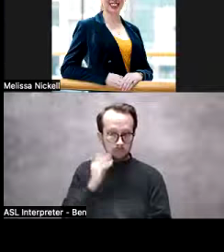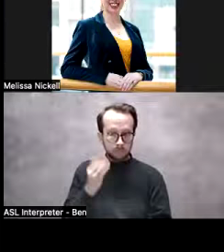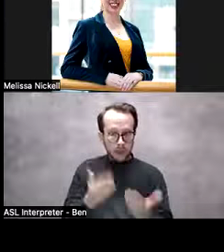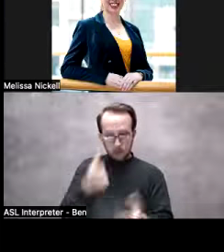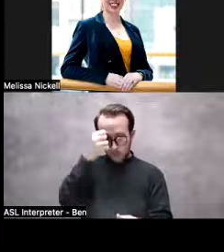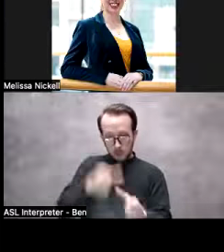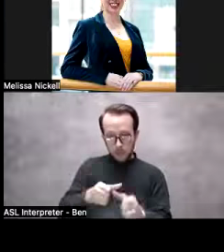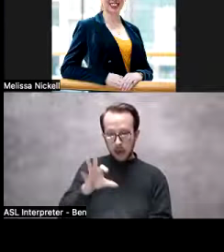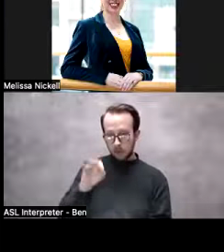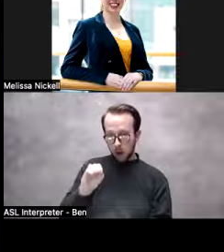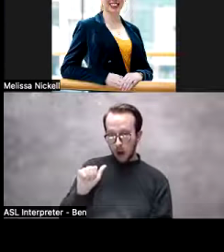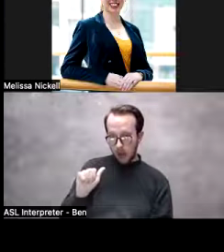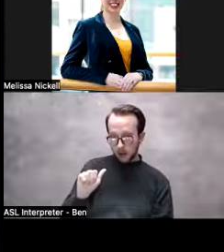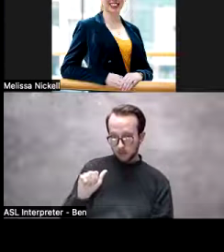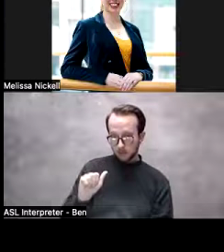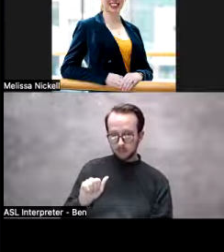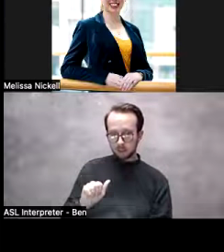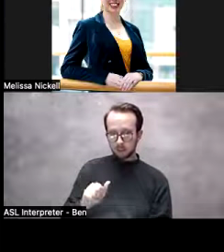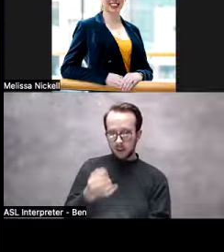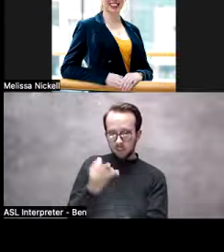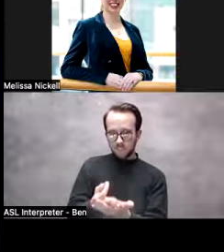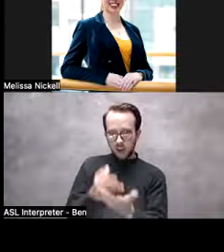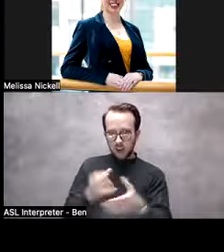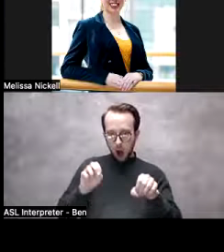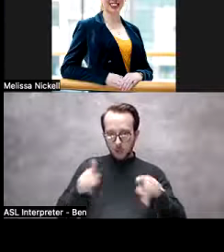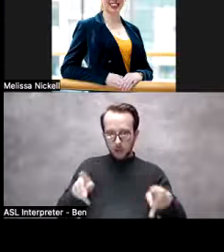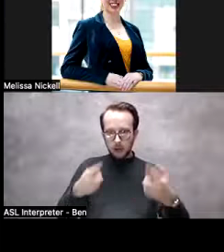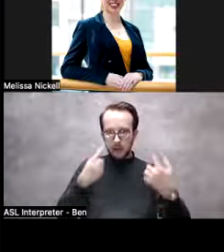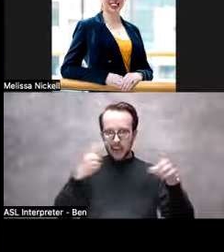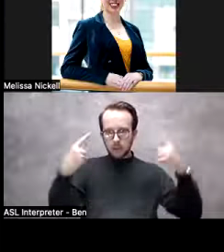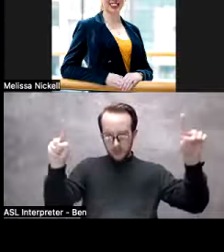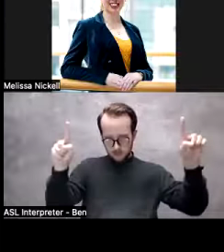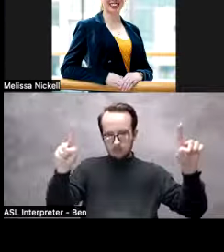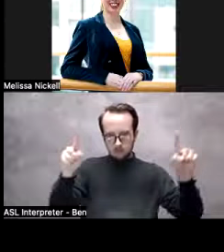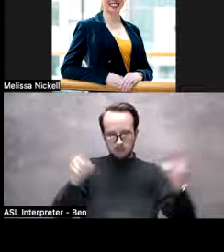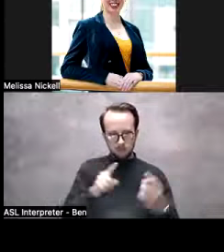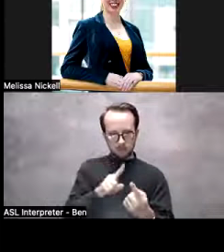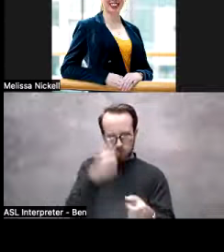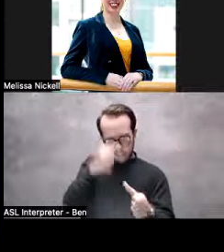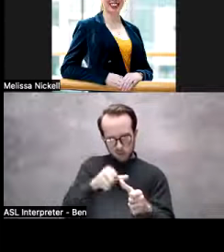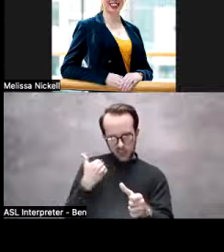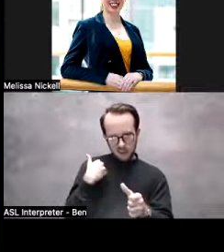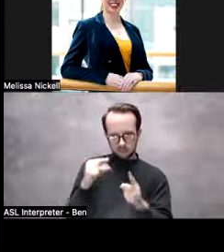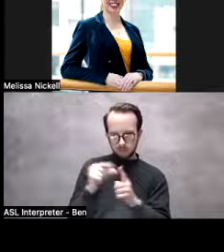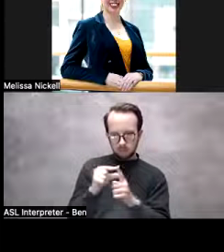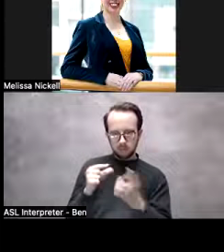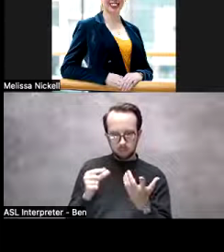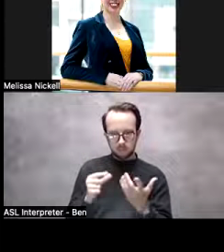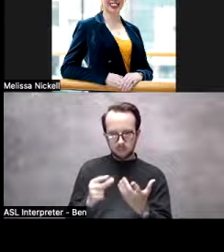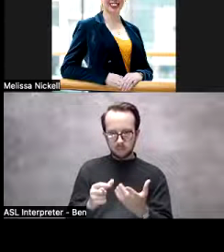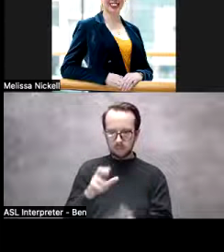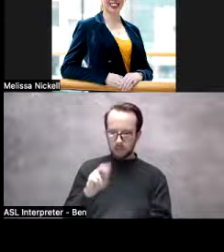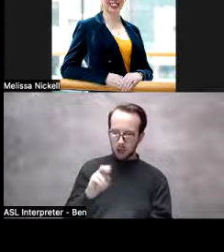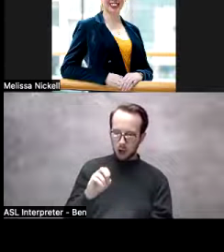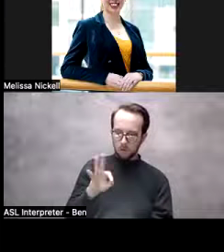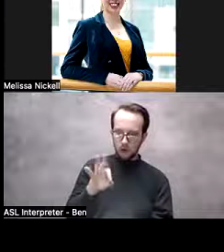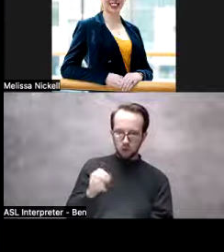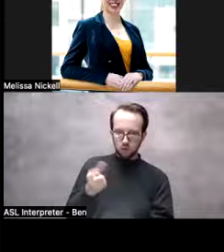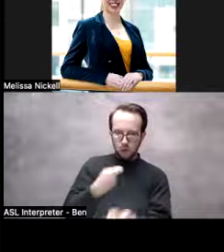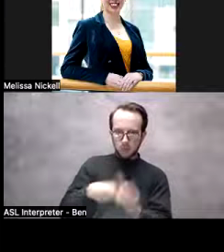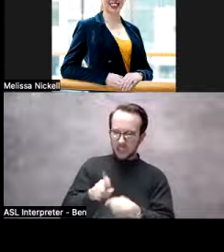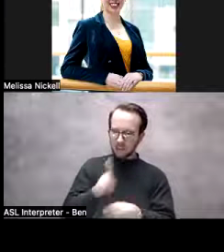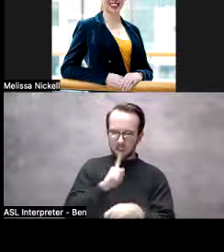or a funding opportunity announcement, and basically the NOFO replaces FOA, but you can still hear both